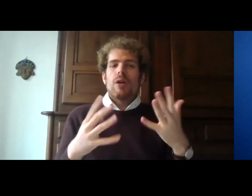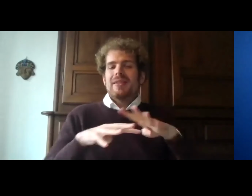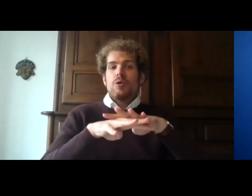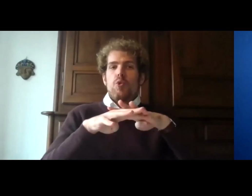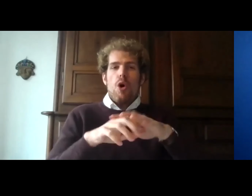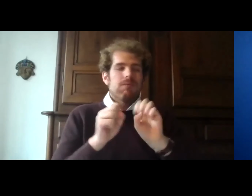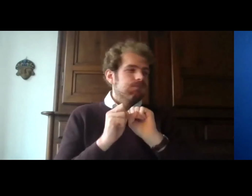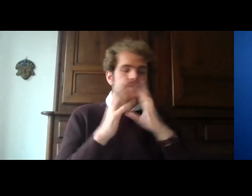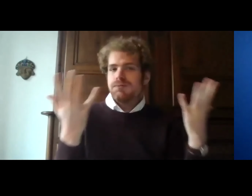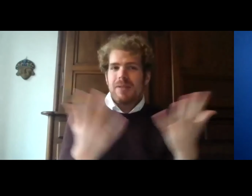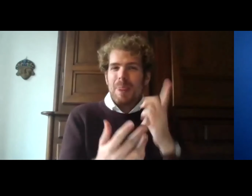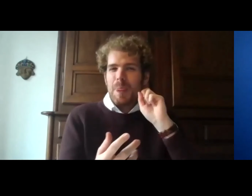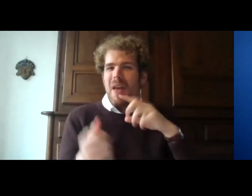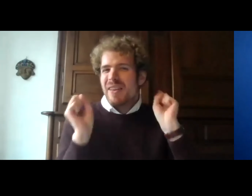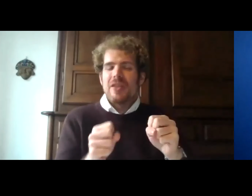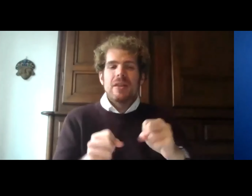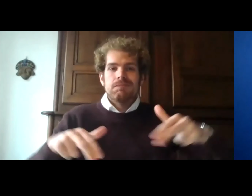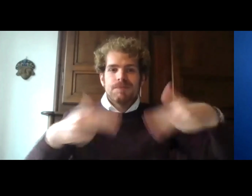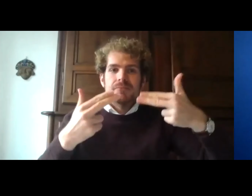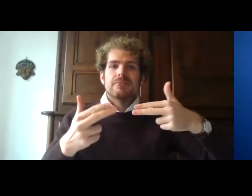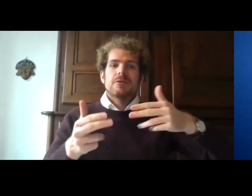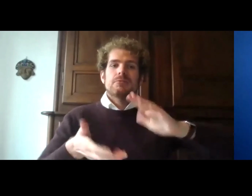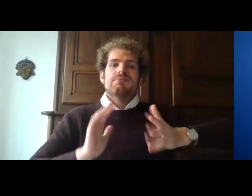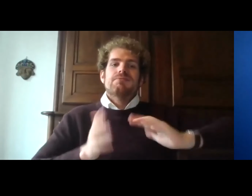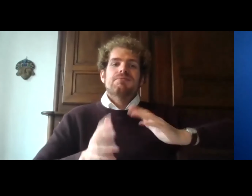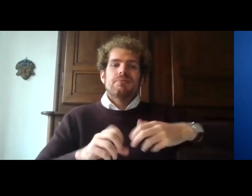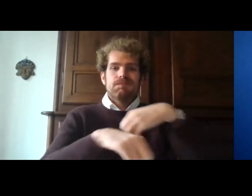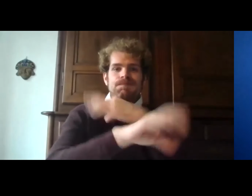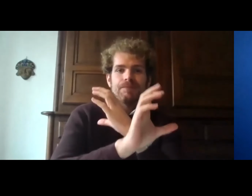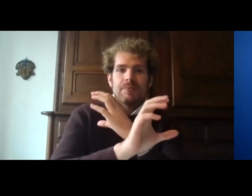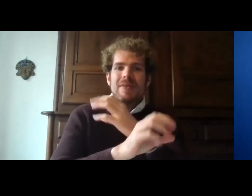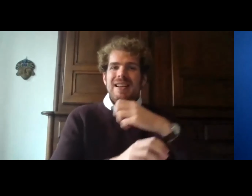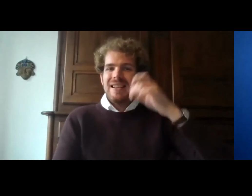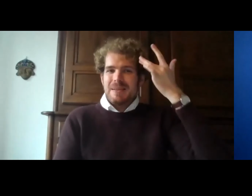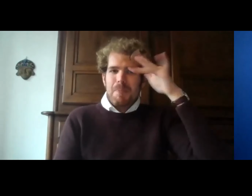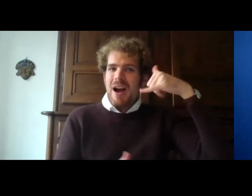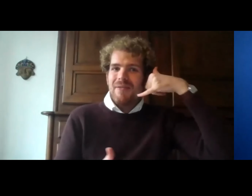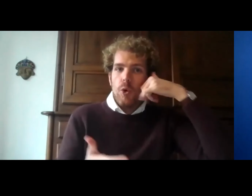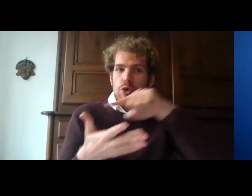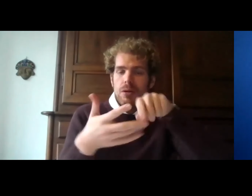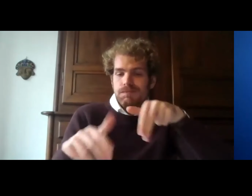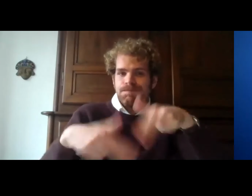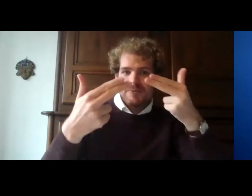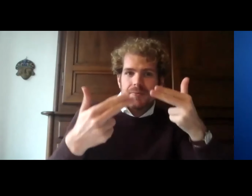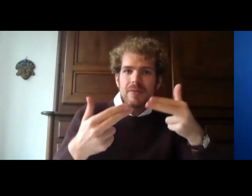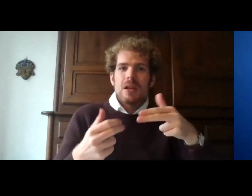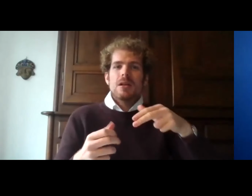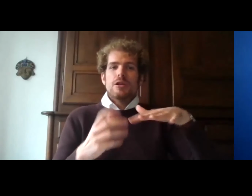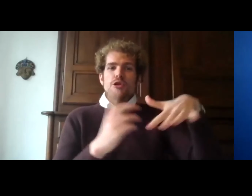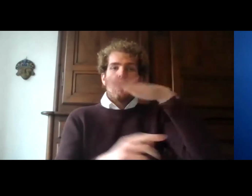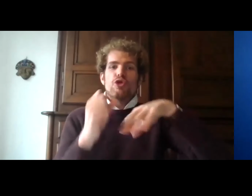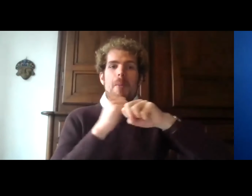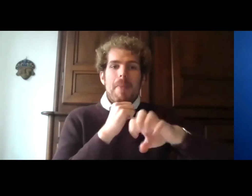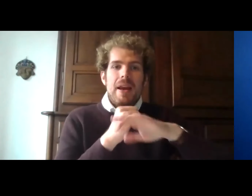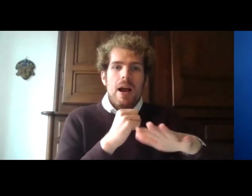internet, and that has completely changed the game for deaf people. Now we're able to video chat with one another. We've got